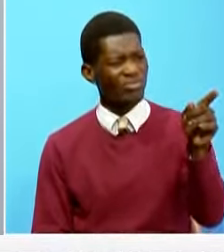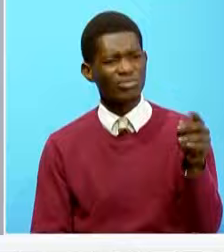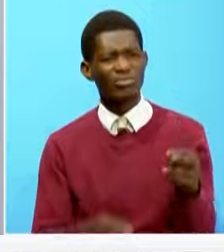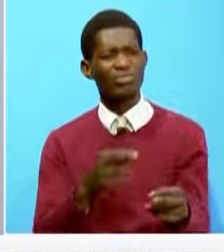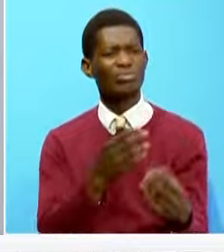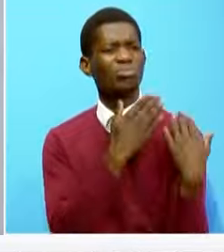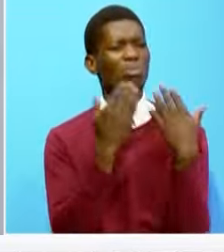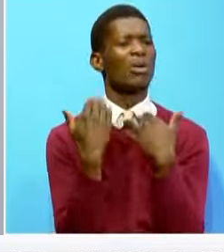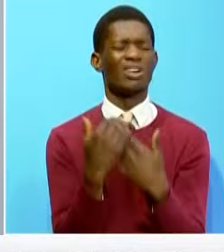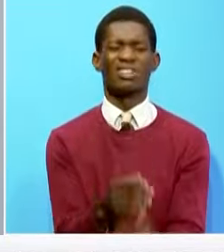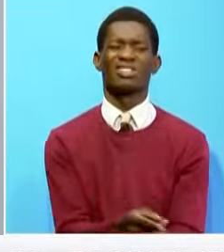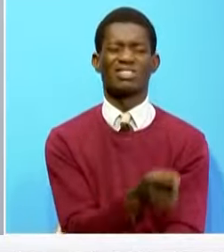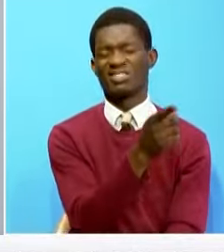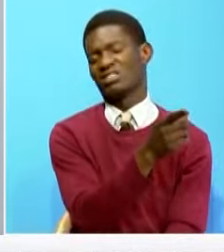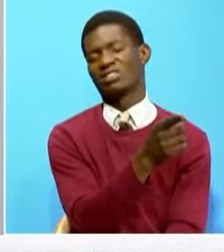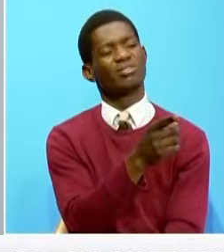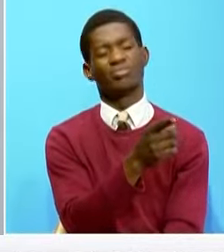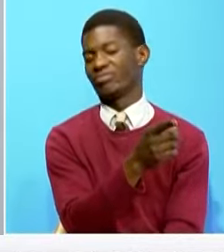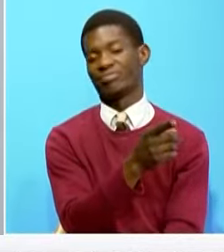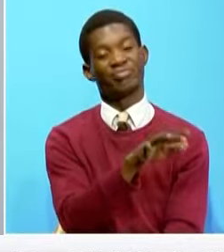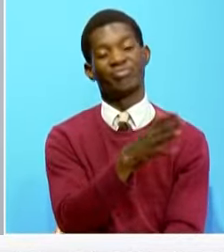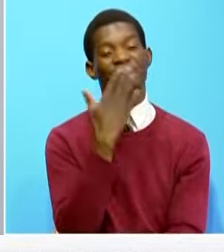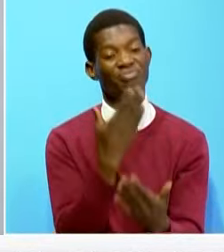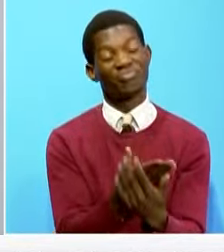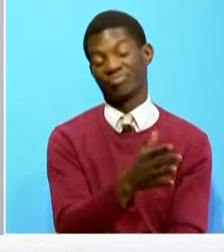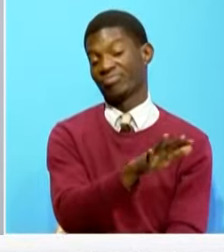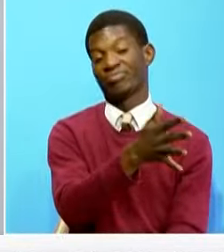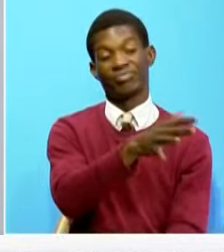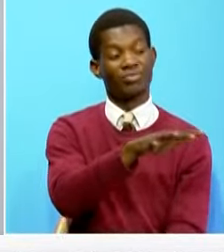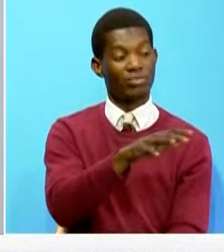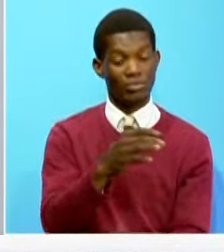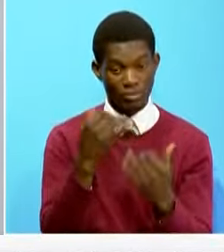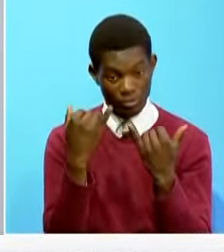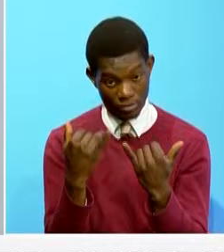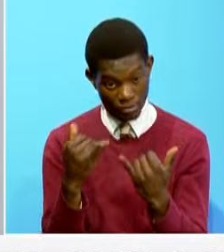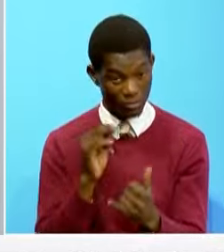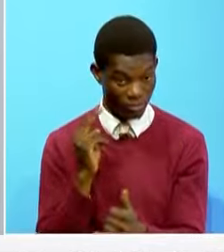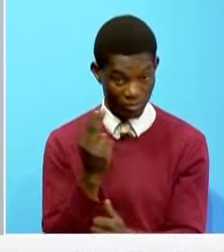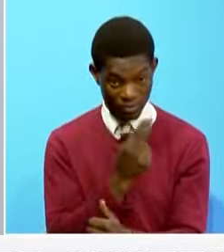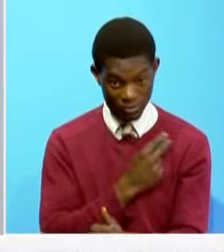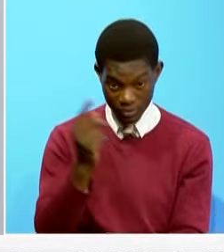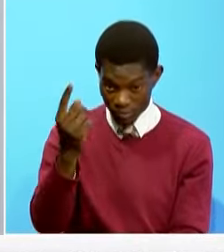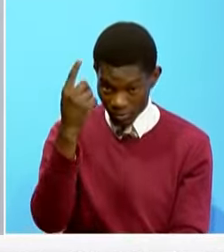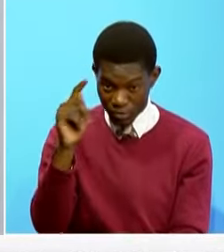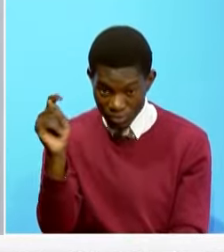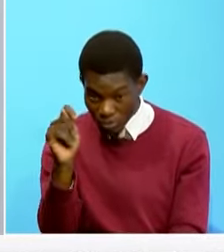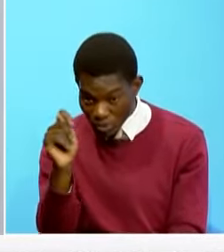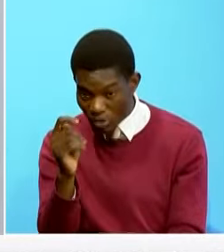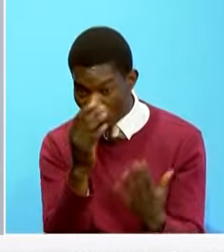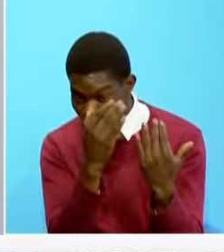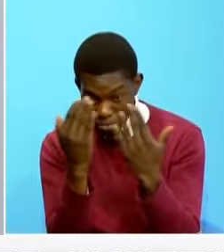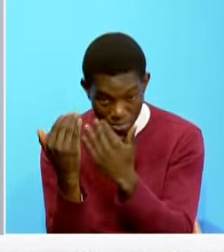So Nikuru Pirira, Lombaya. Tiamba tikonze kujai. That's why mwana kuti wayambo kumba